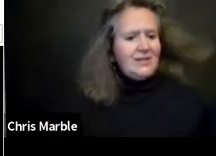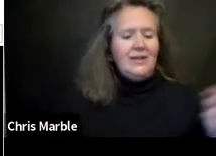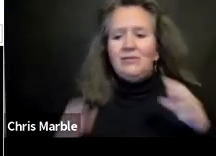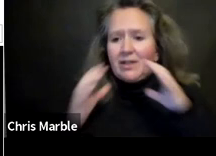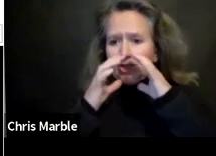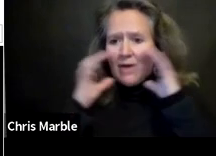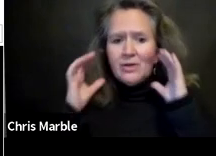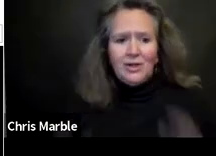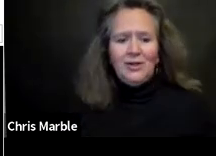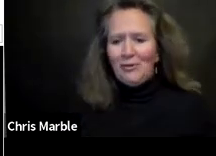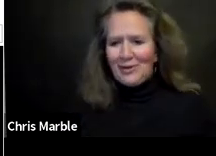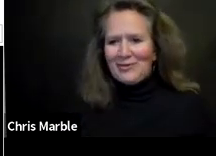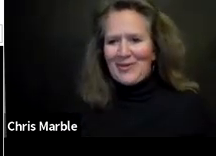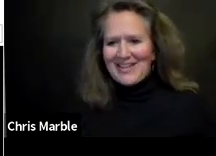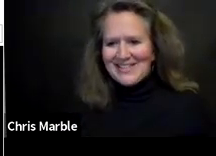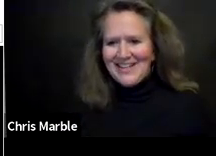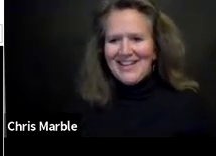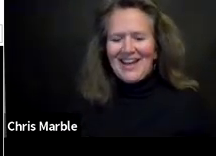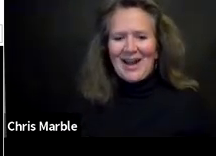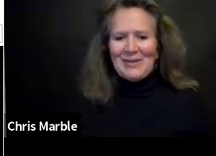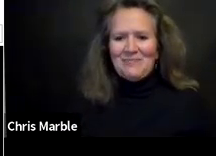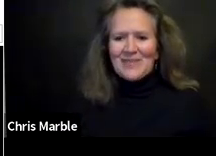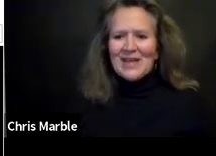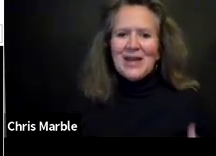feels like you've got a shower curtain over your face.